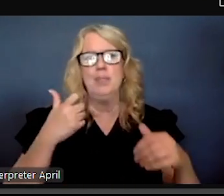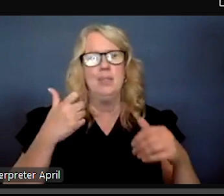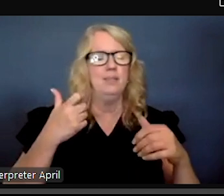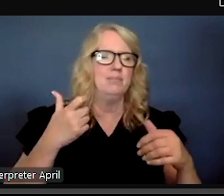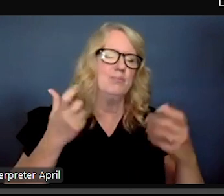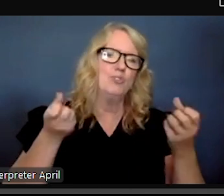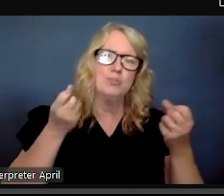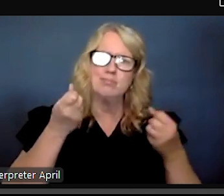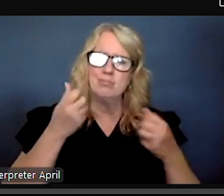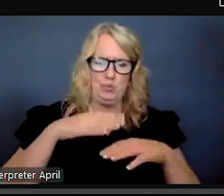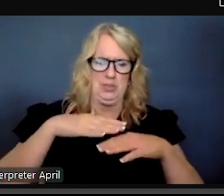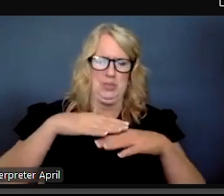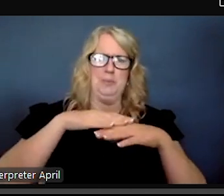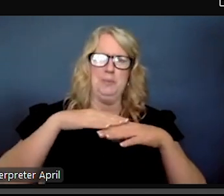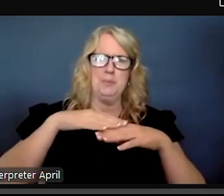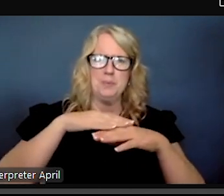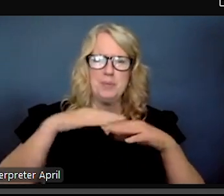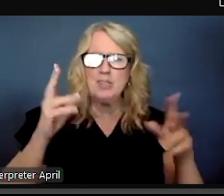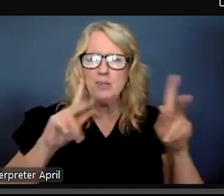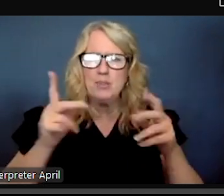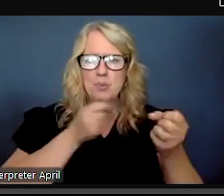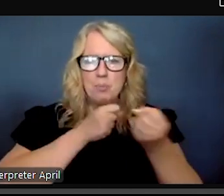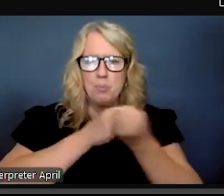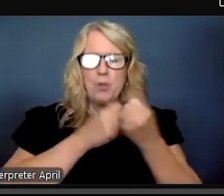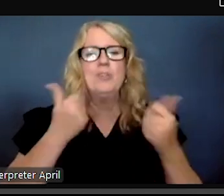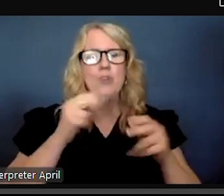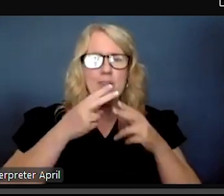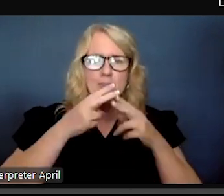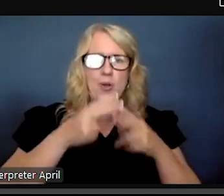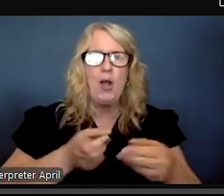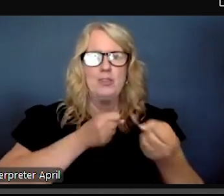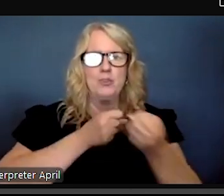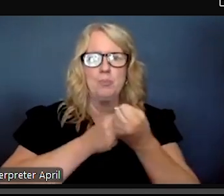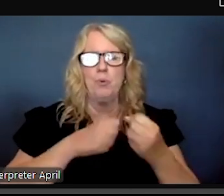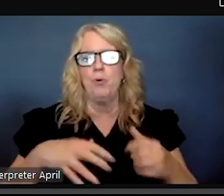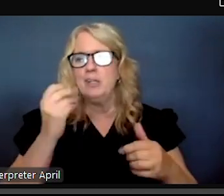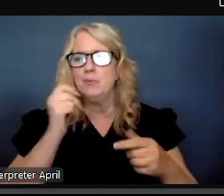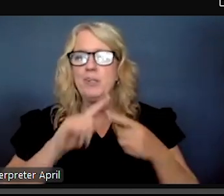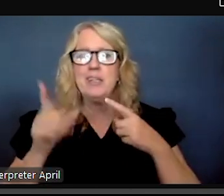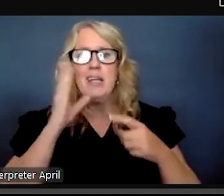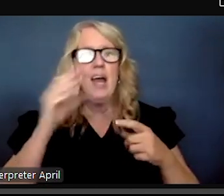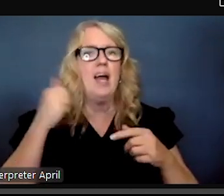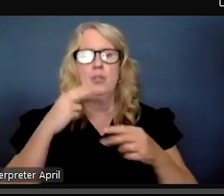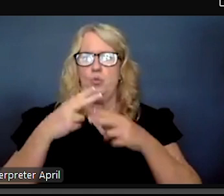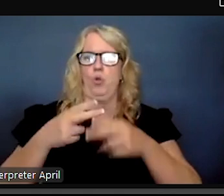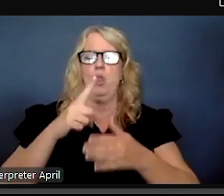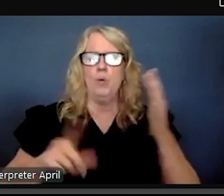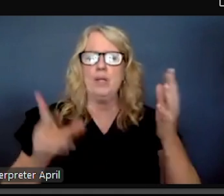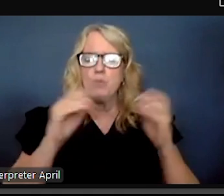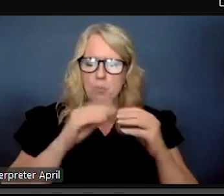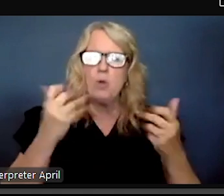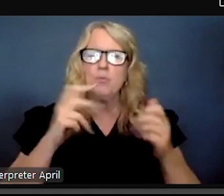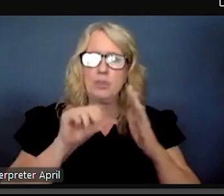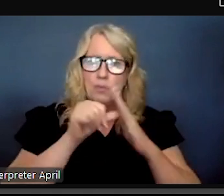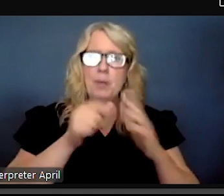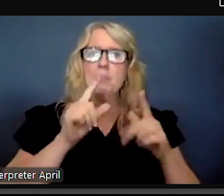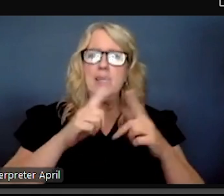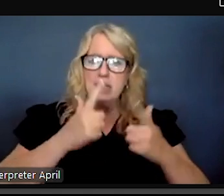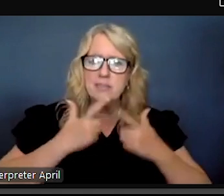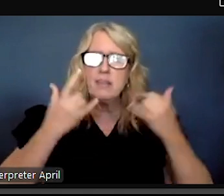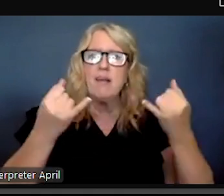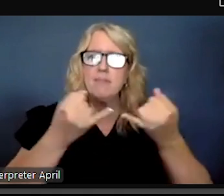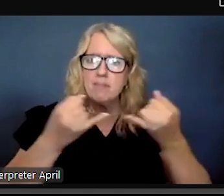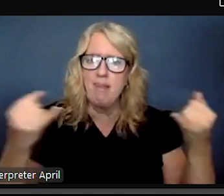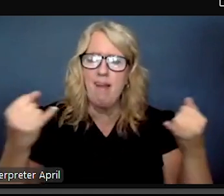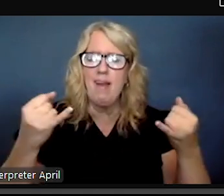who need support. And we try to call it support. We're not trying to co-opt the line for anything more than it is, but we do emphasize its lifeline